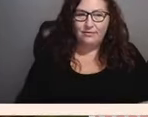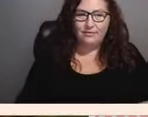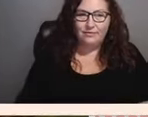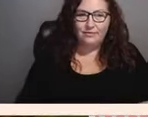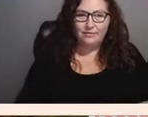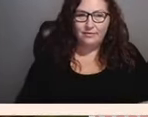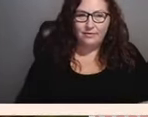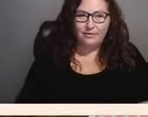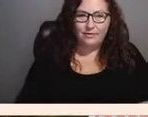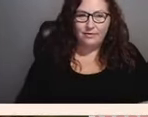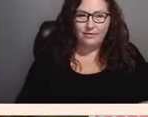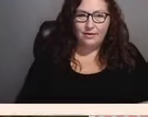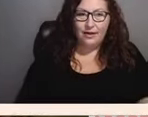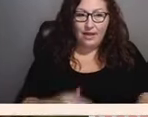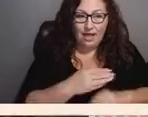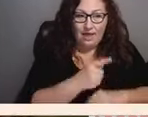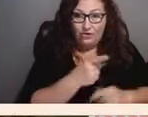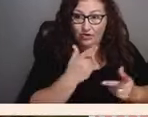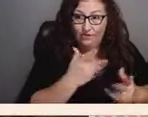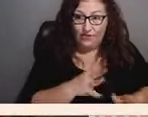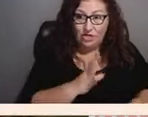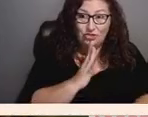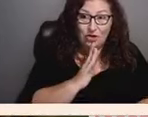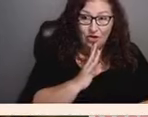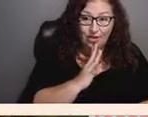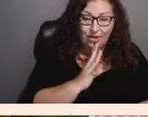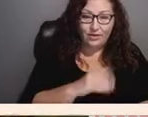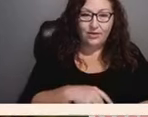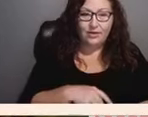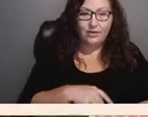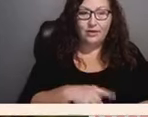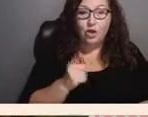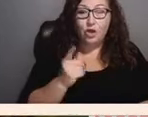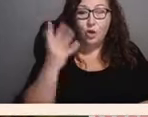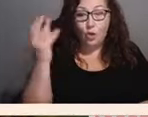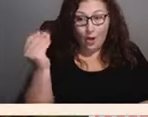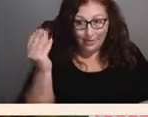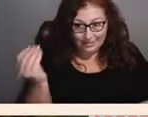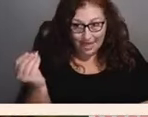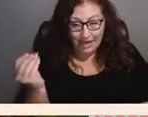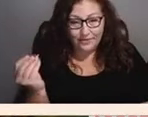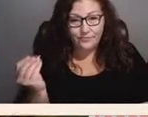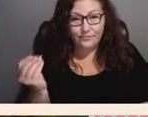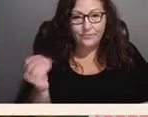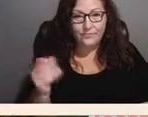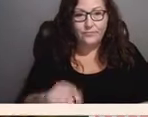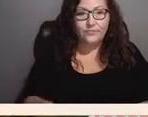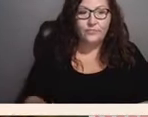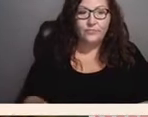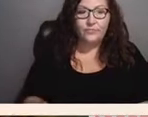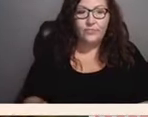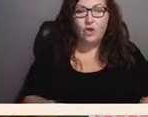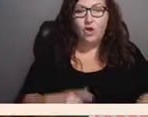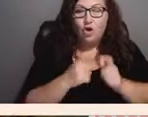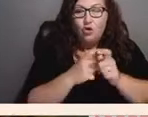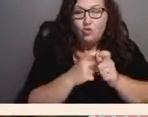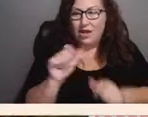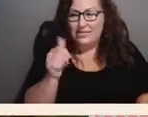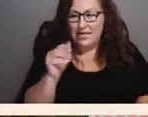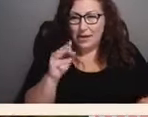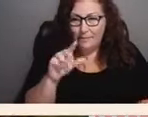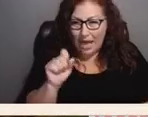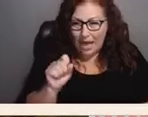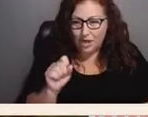And after she finished speaking, you go outside, run 10 miles, do 100